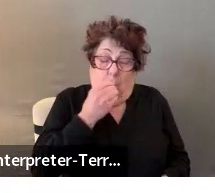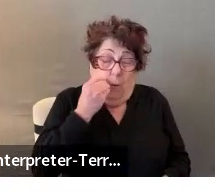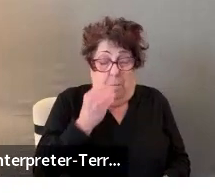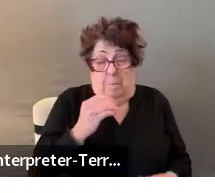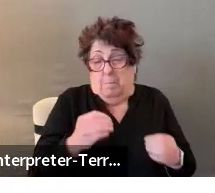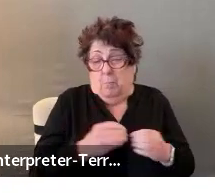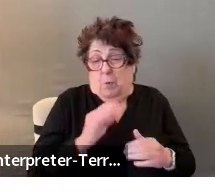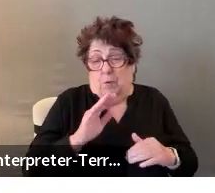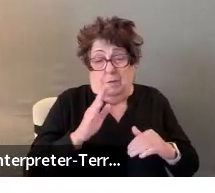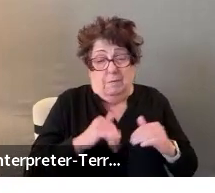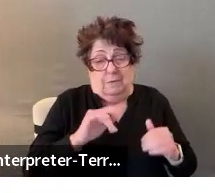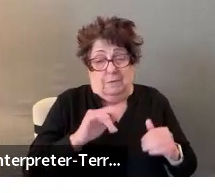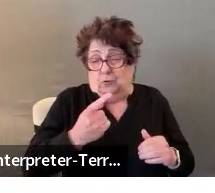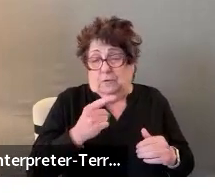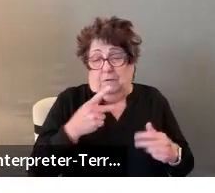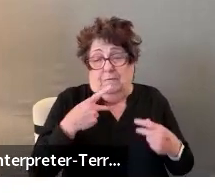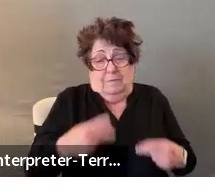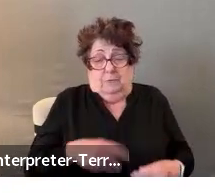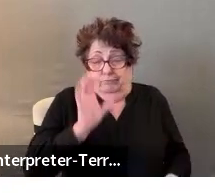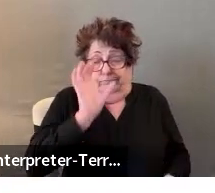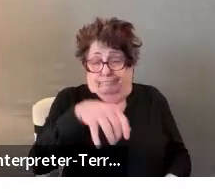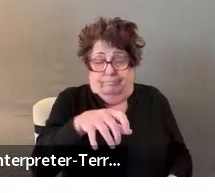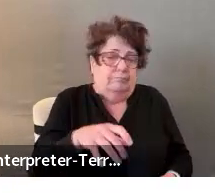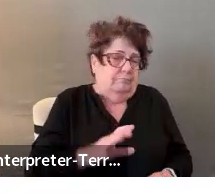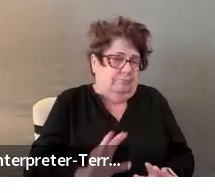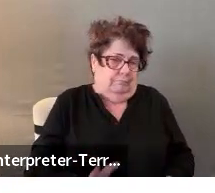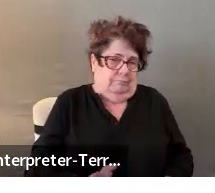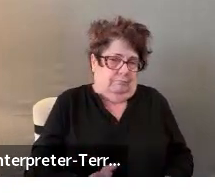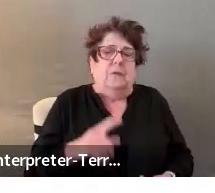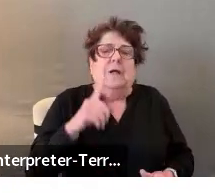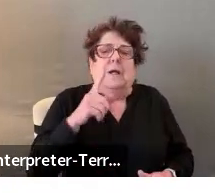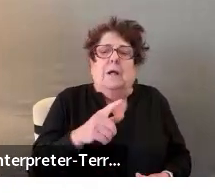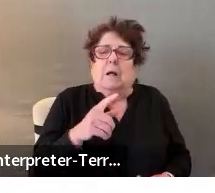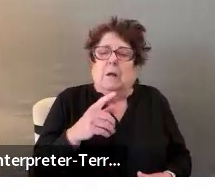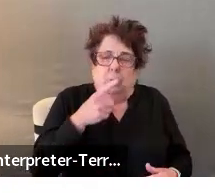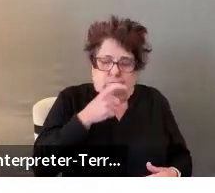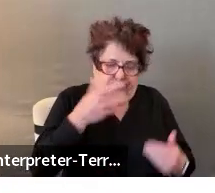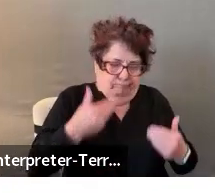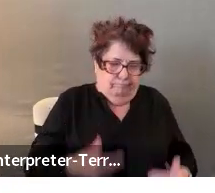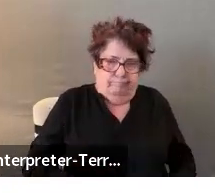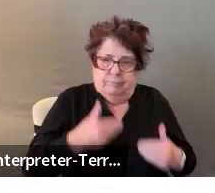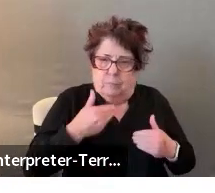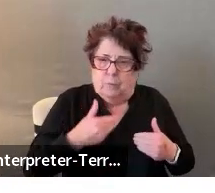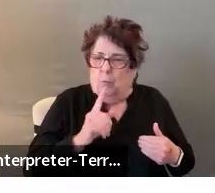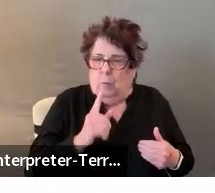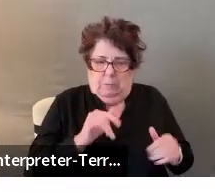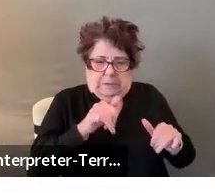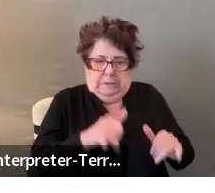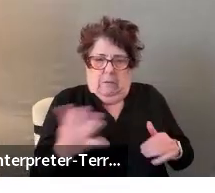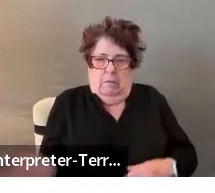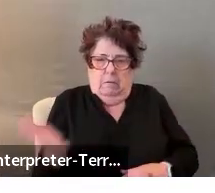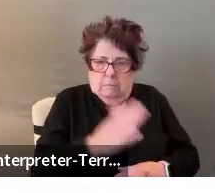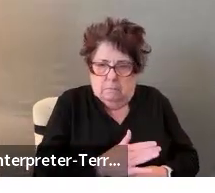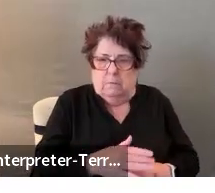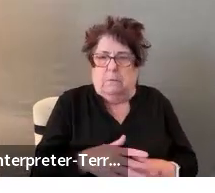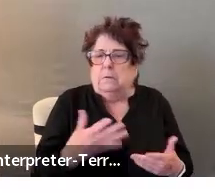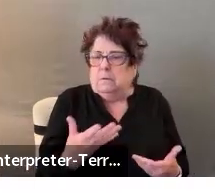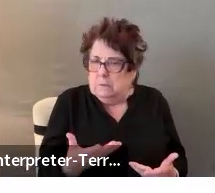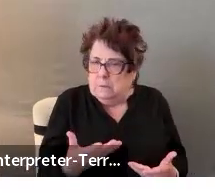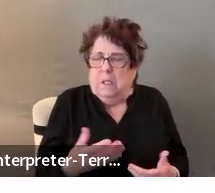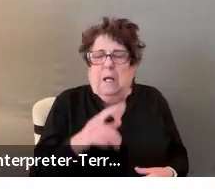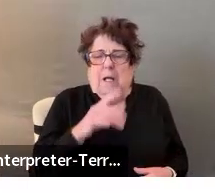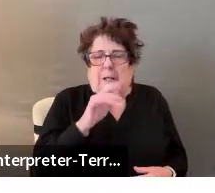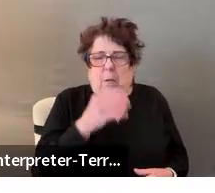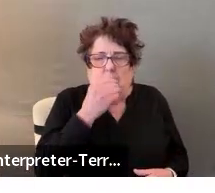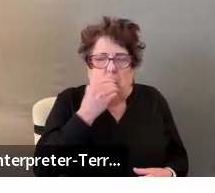structure. It's filled with memories, reflects who we are, and it's where we spend our daily lives. Home modification and AT